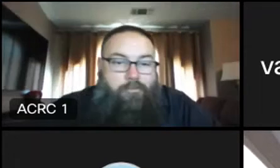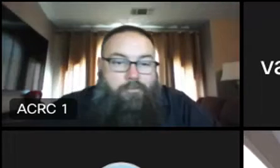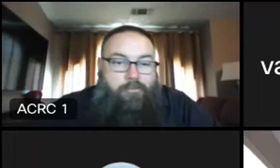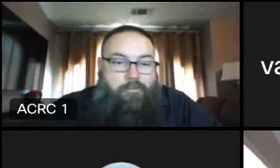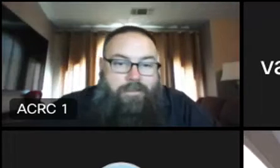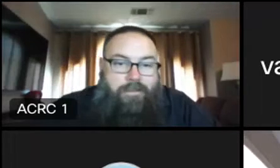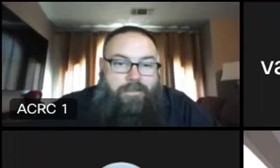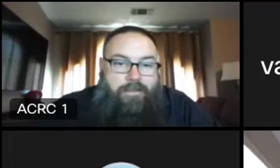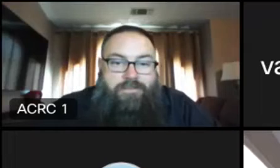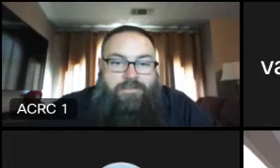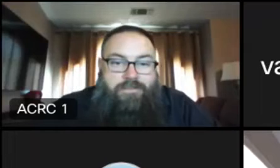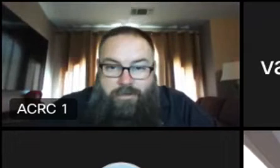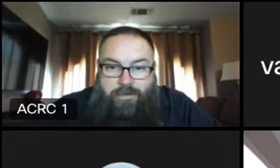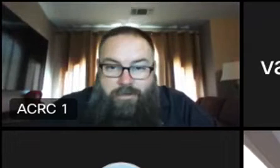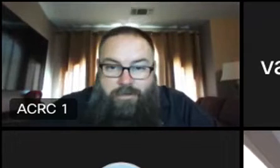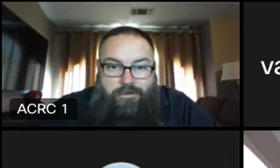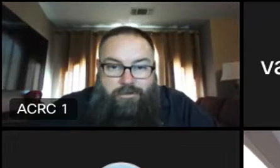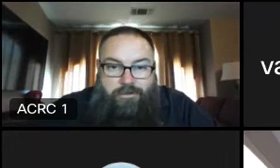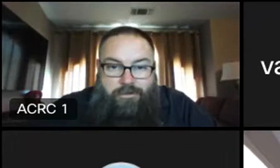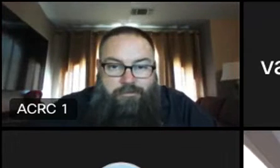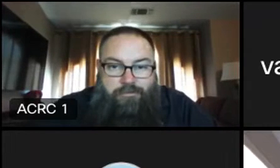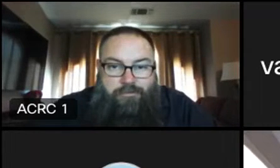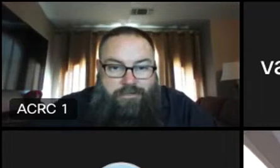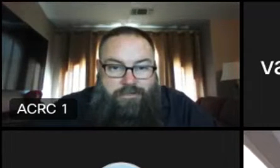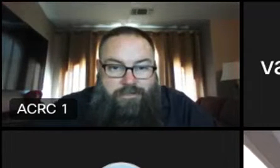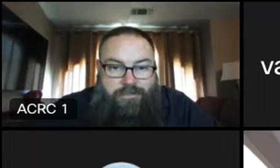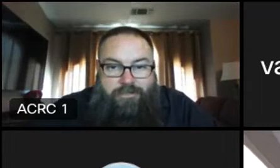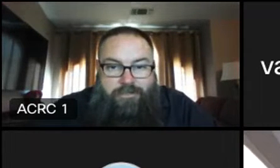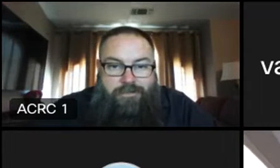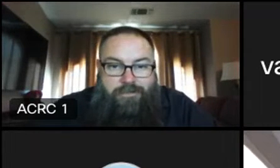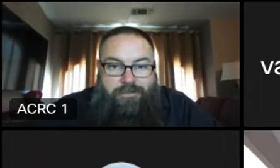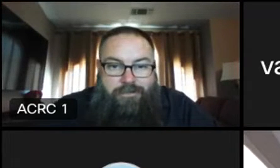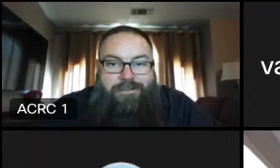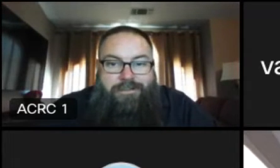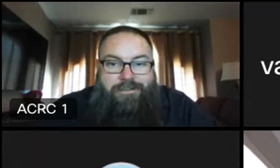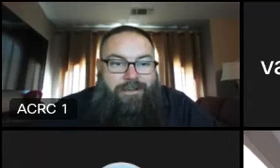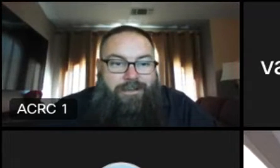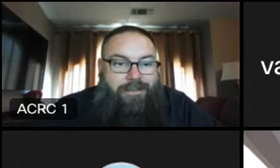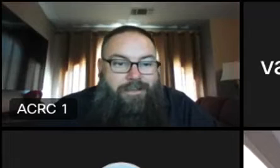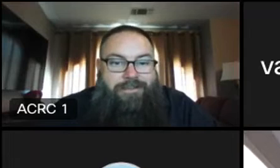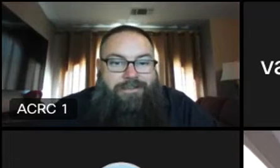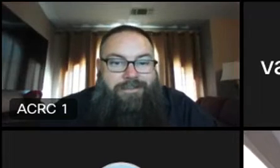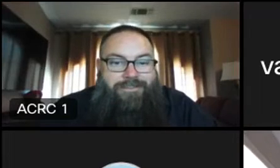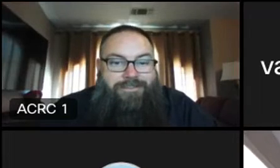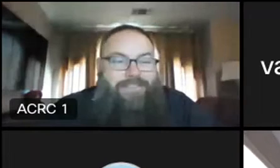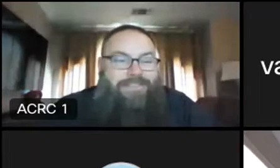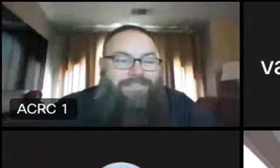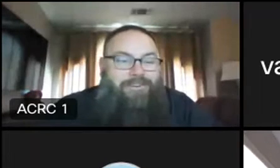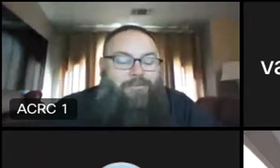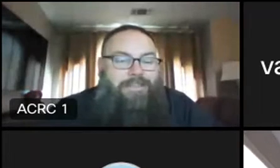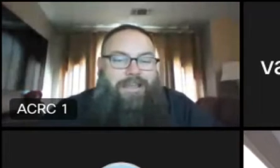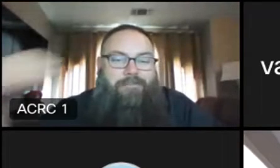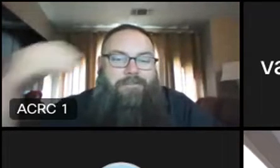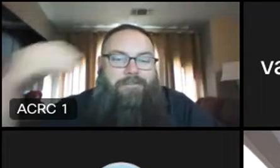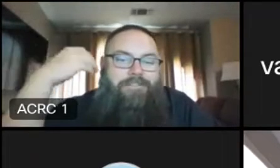I will write down that Eric was the first one that recommended you guys have to do monthly reporting to us, not John Decker. And so with this,